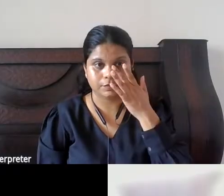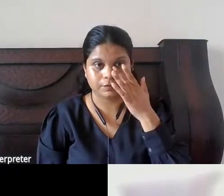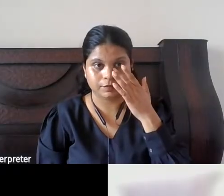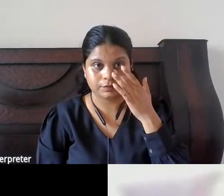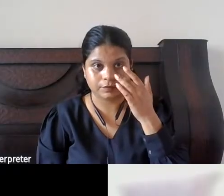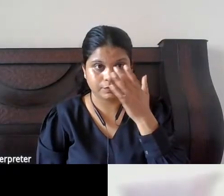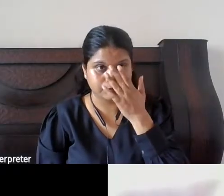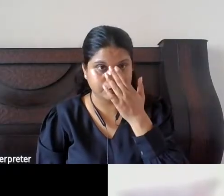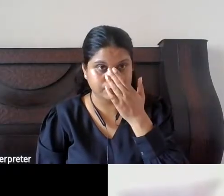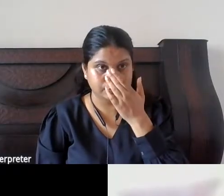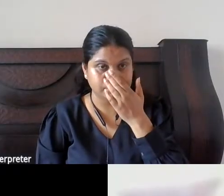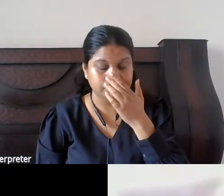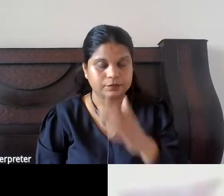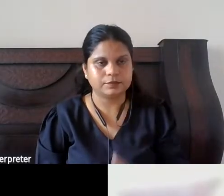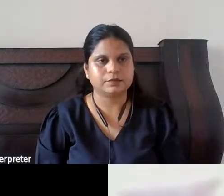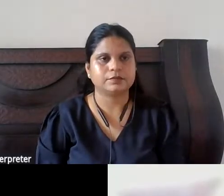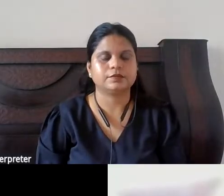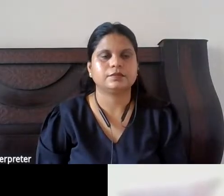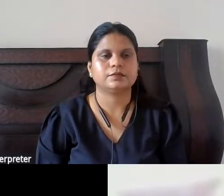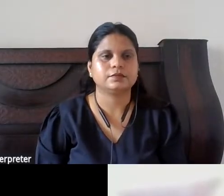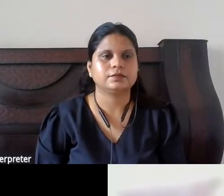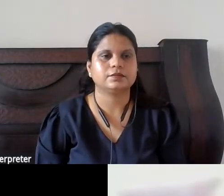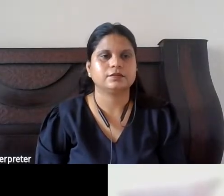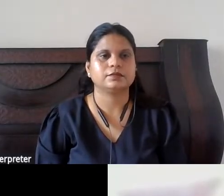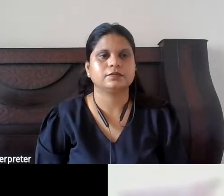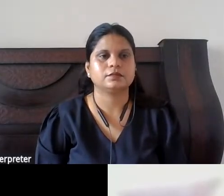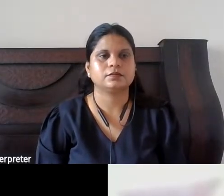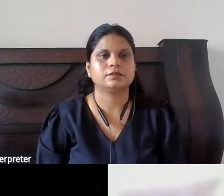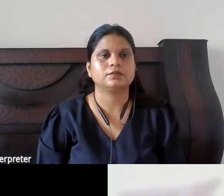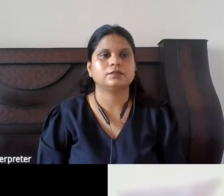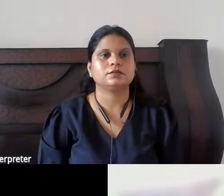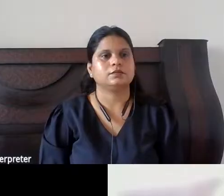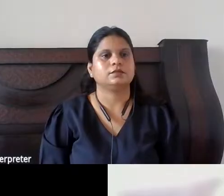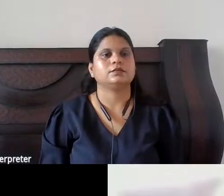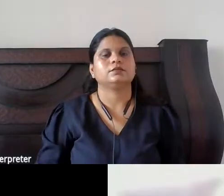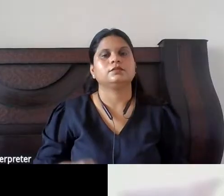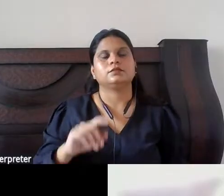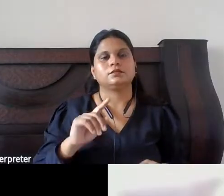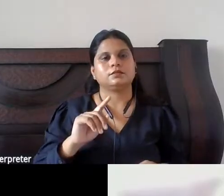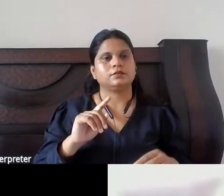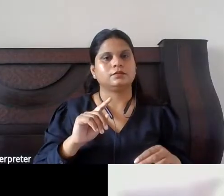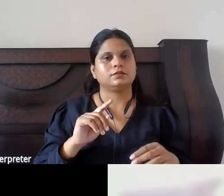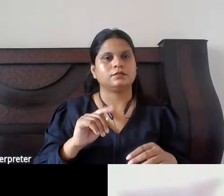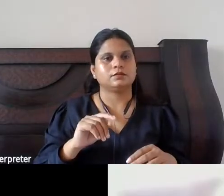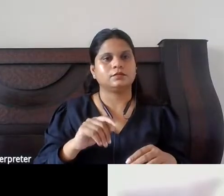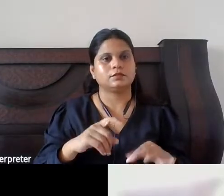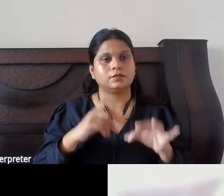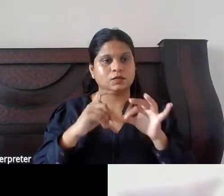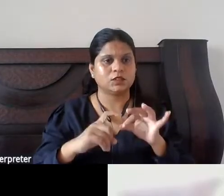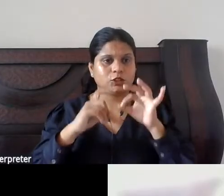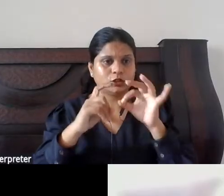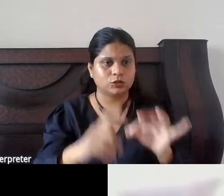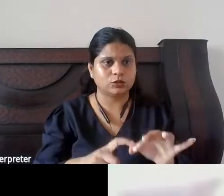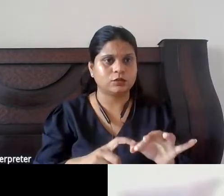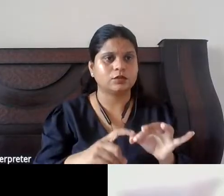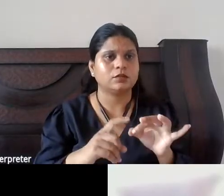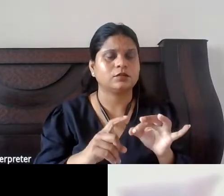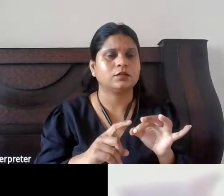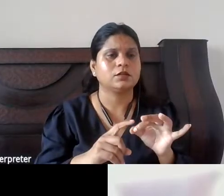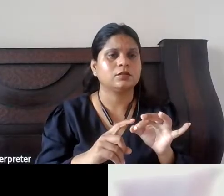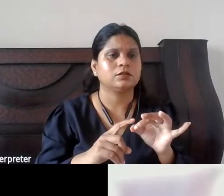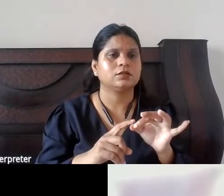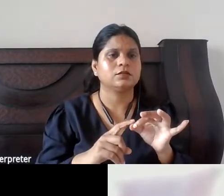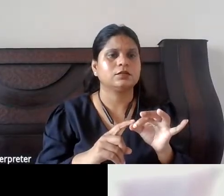Shall I go ahead? Yeah. So I was just wanting to talk about the